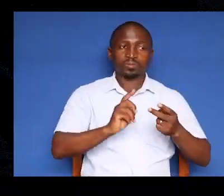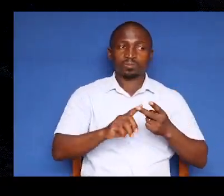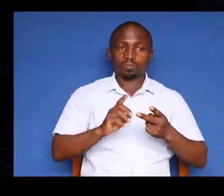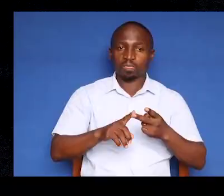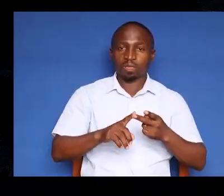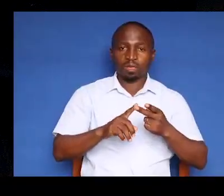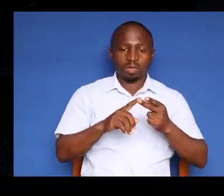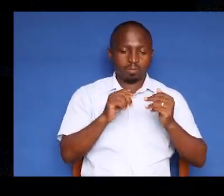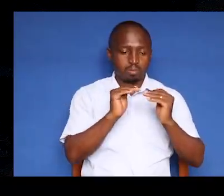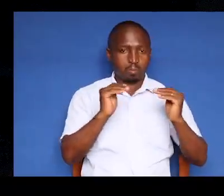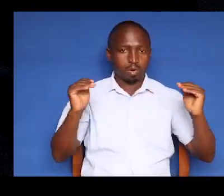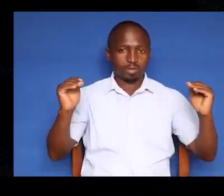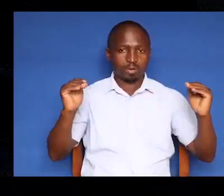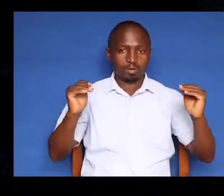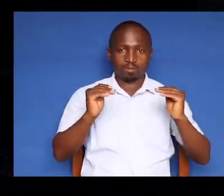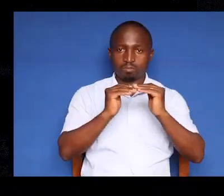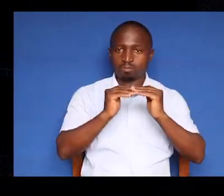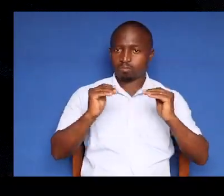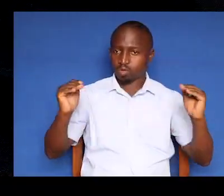is proportional.